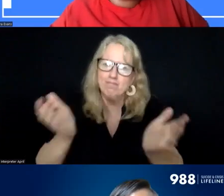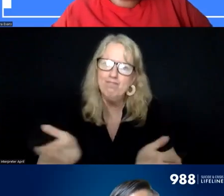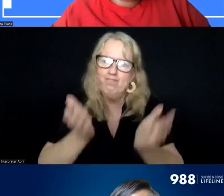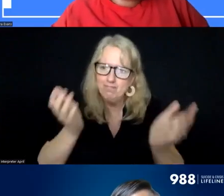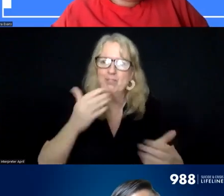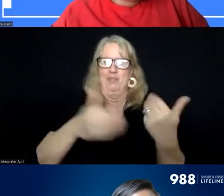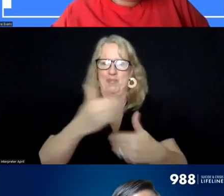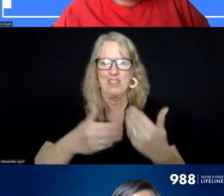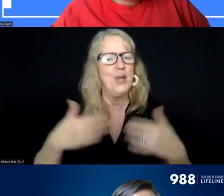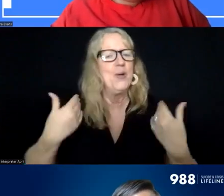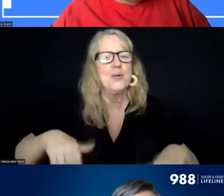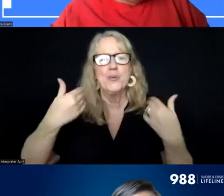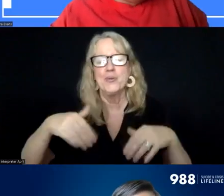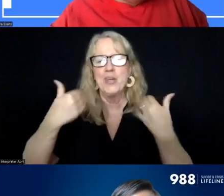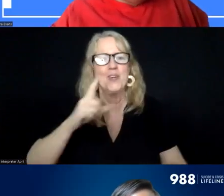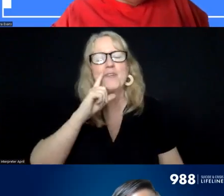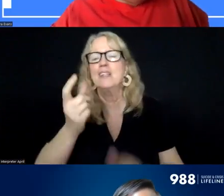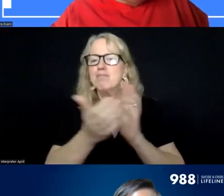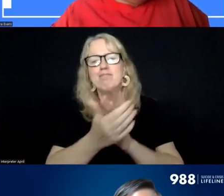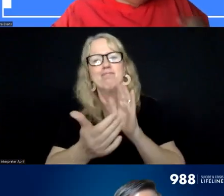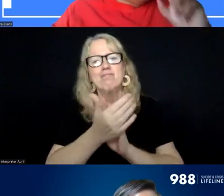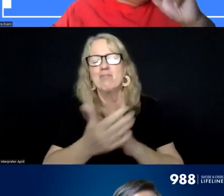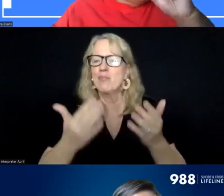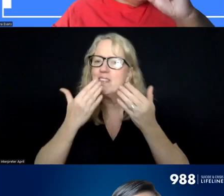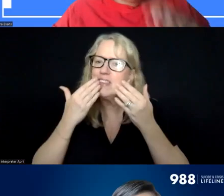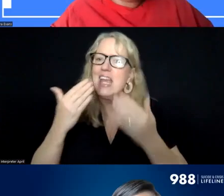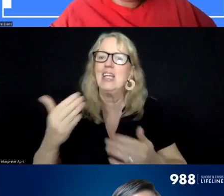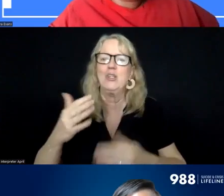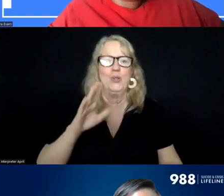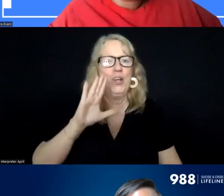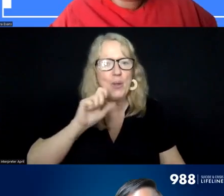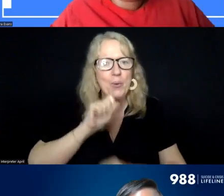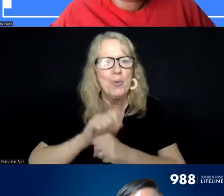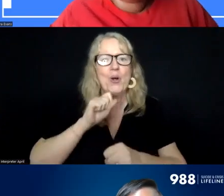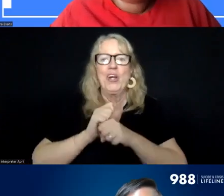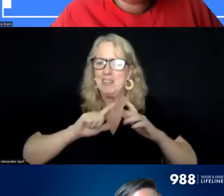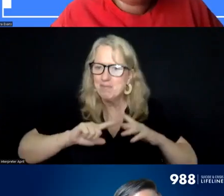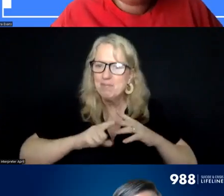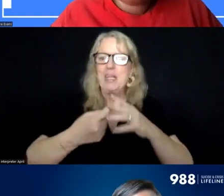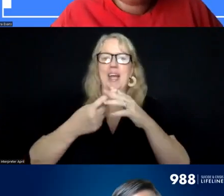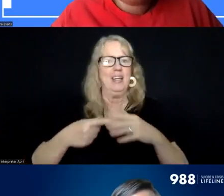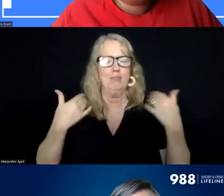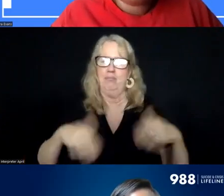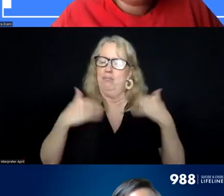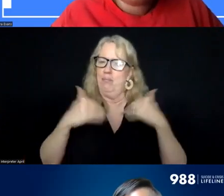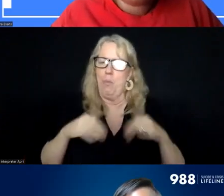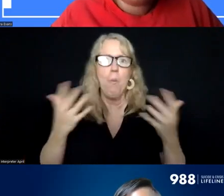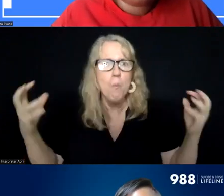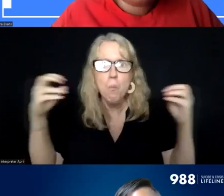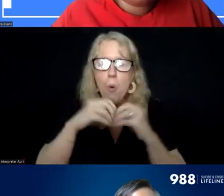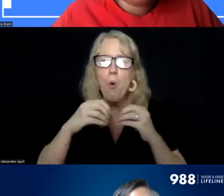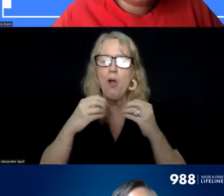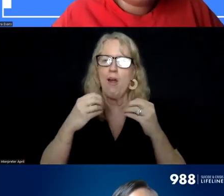So for that, I continue to say thank you. The work has just begun. We have so much more to do, but